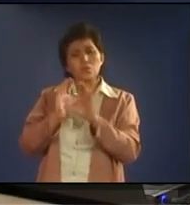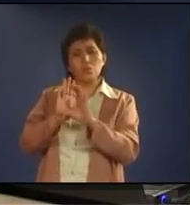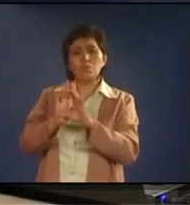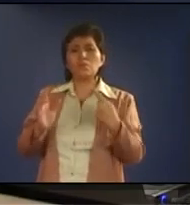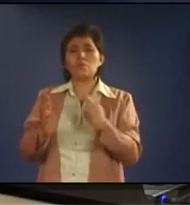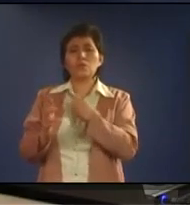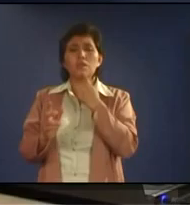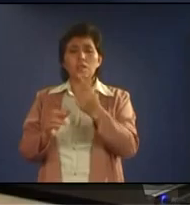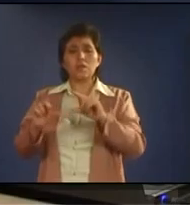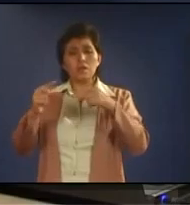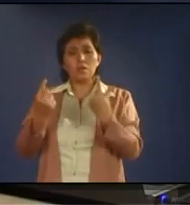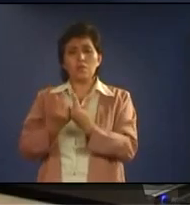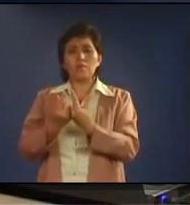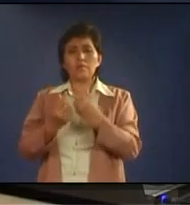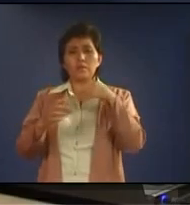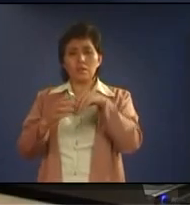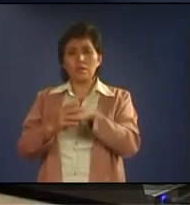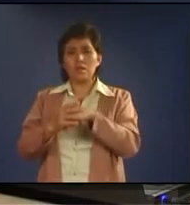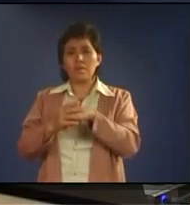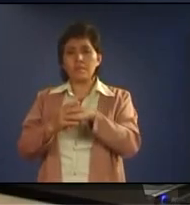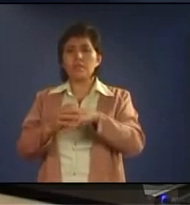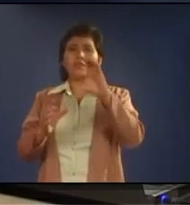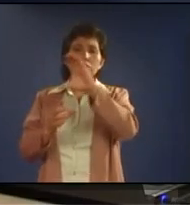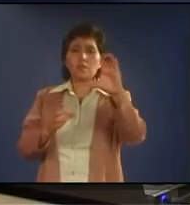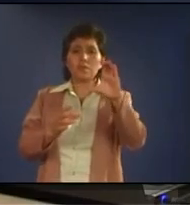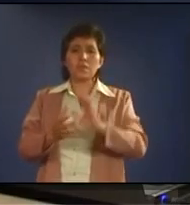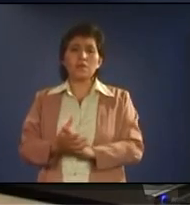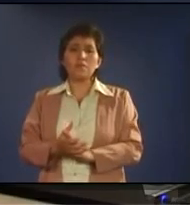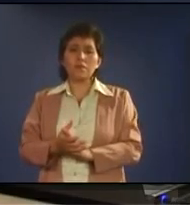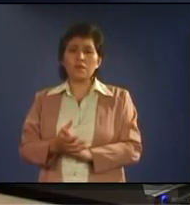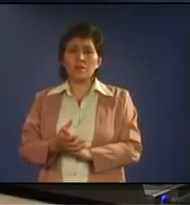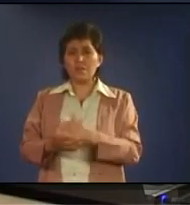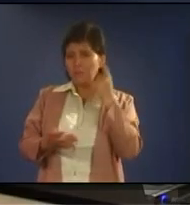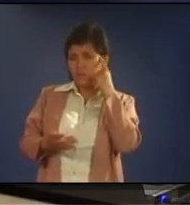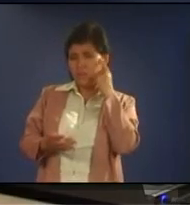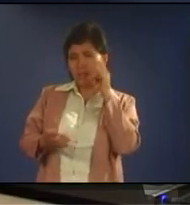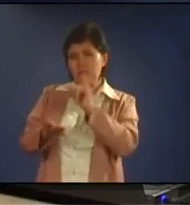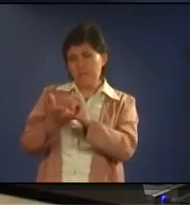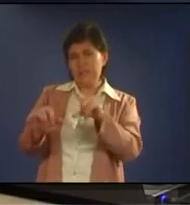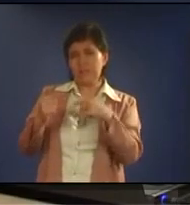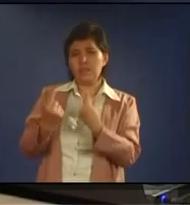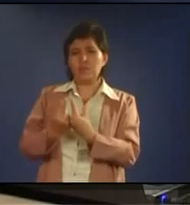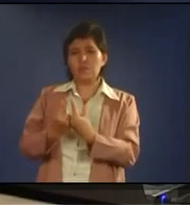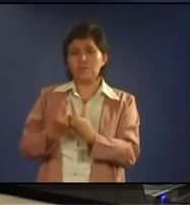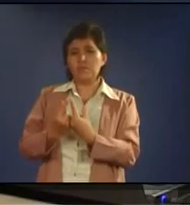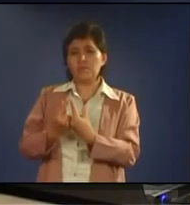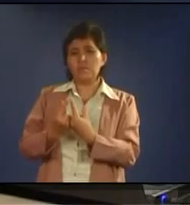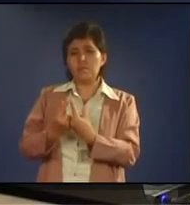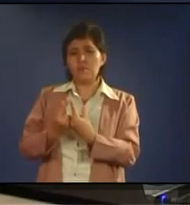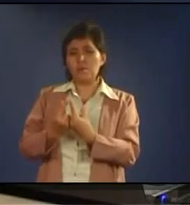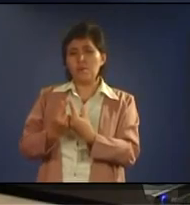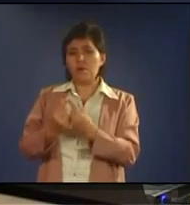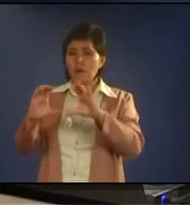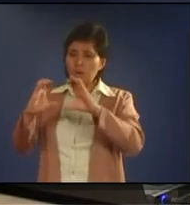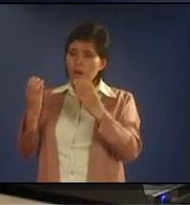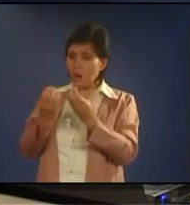of people inside a cyber cafe. Do you consider them as a group? Or a class of students, do you